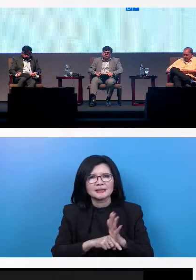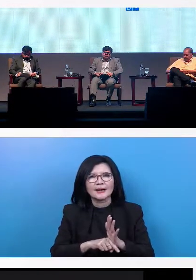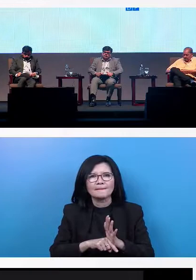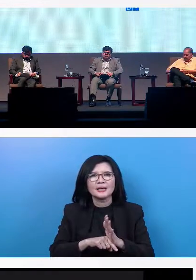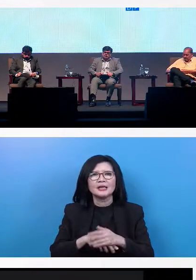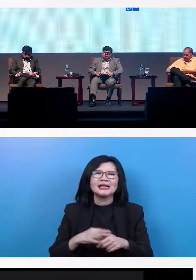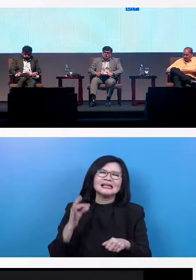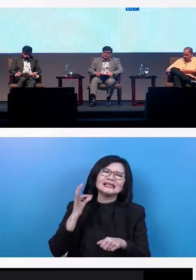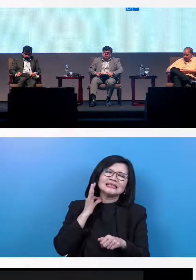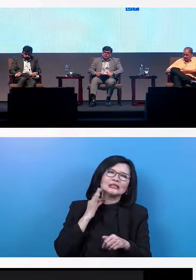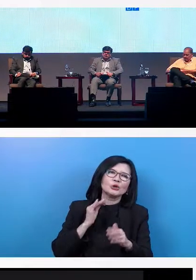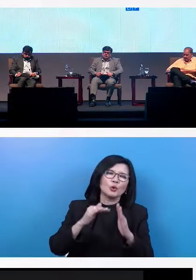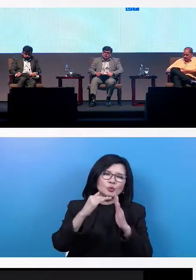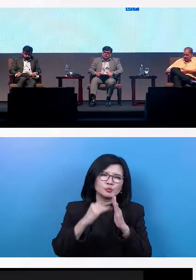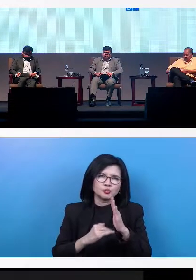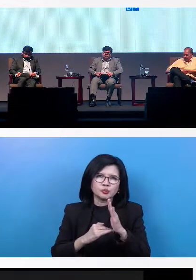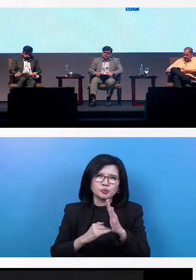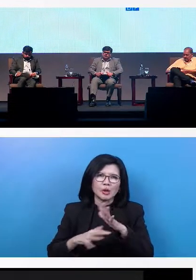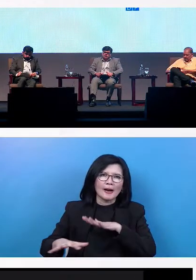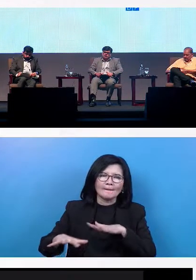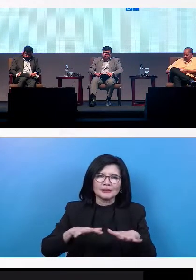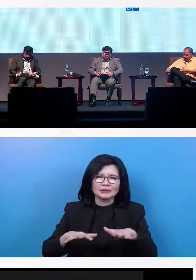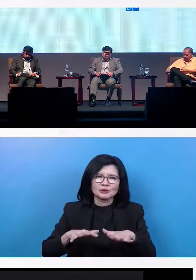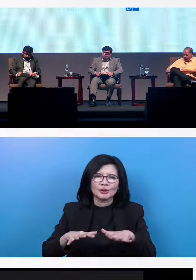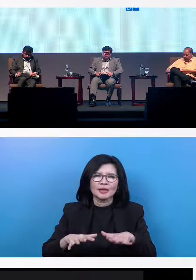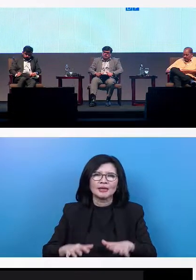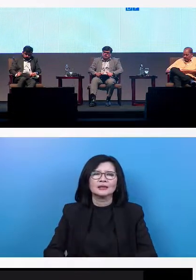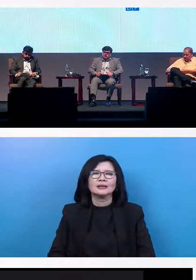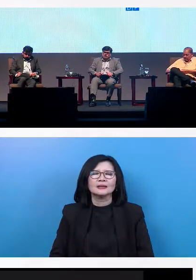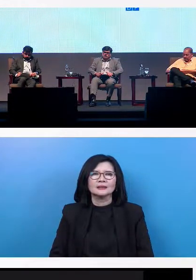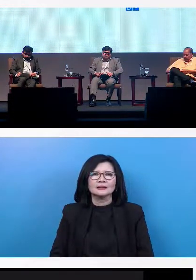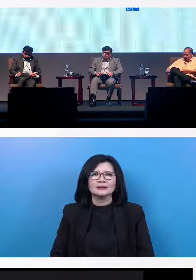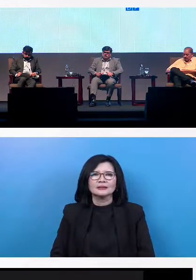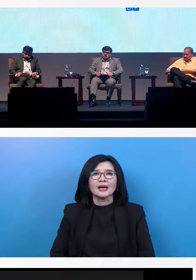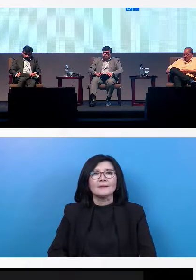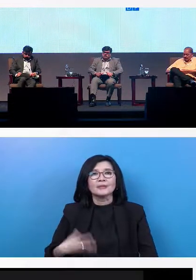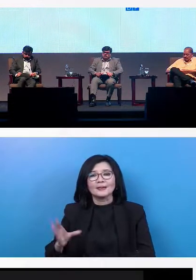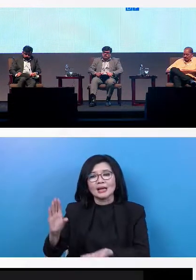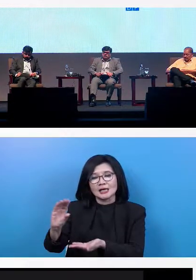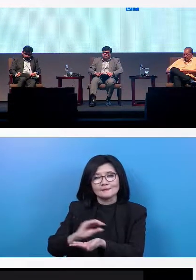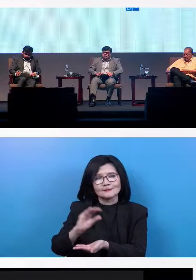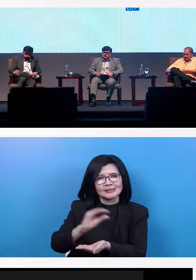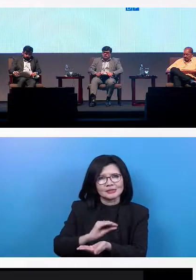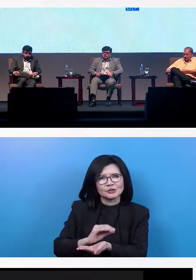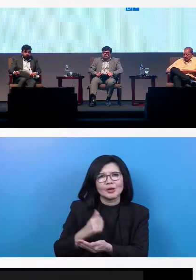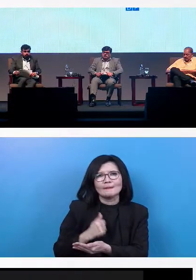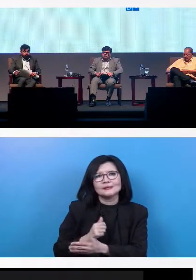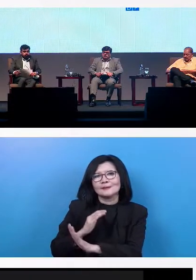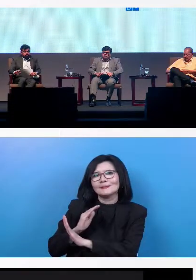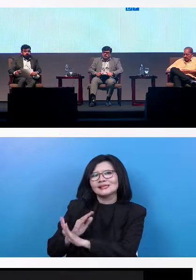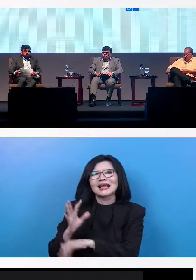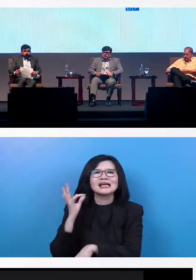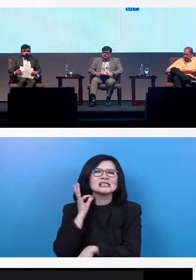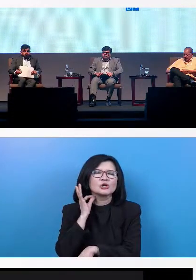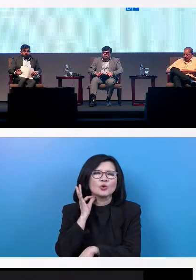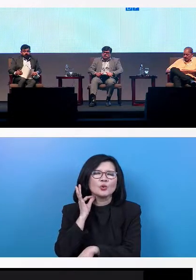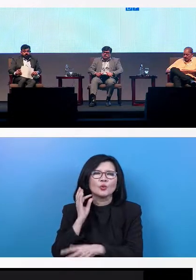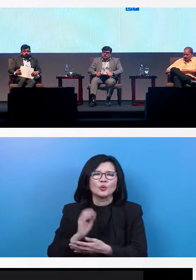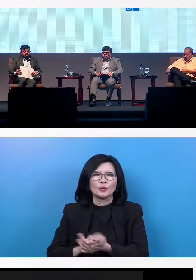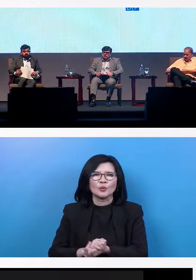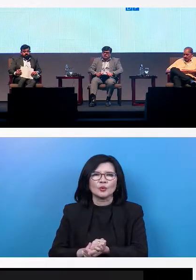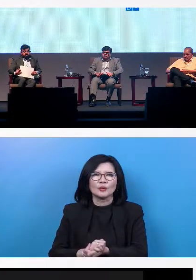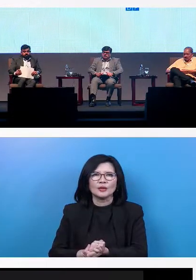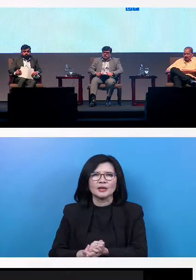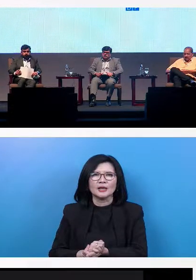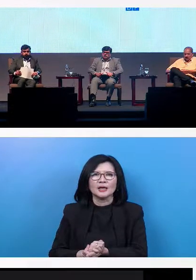prerequisites and exemptions, how we ensure investment reduces and prevents risk, and builds resilience. We've got the risk